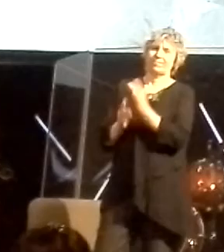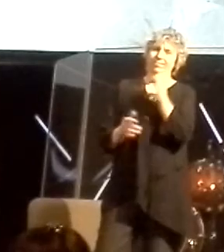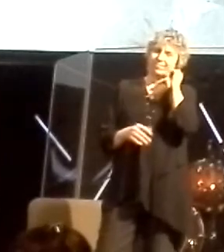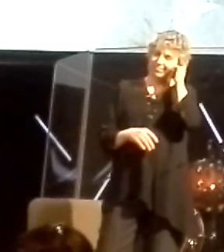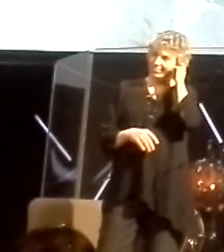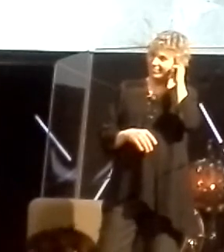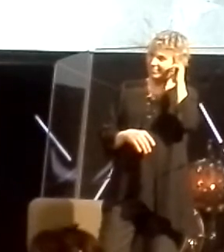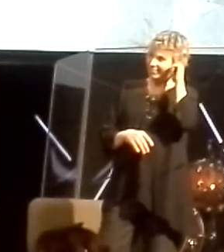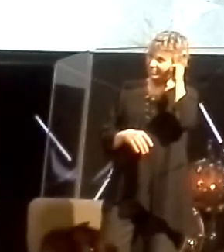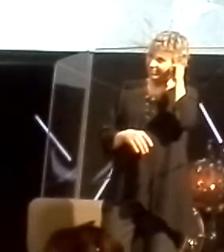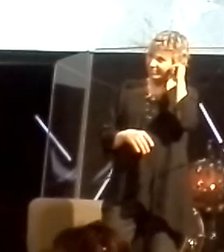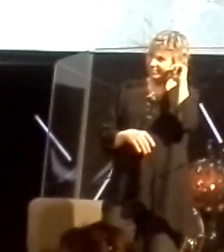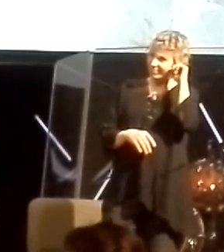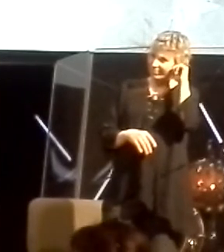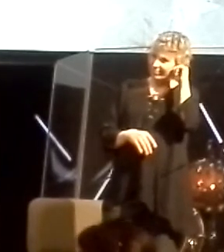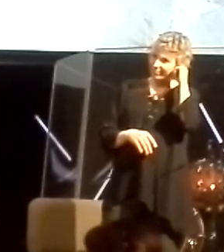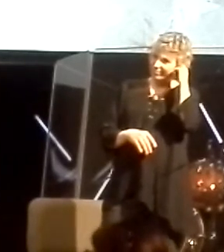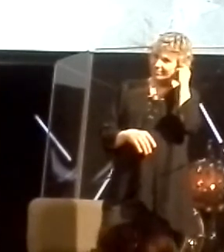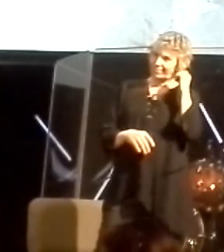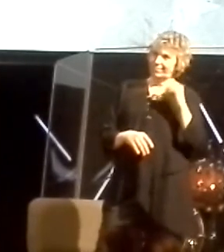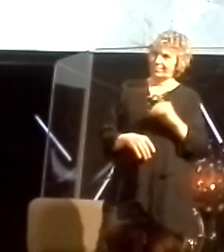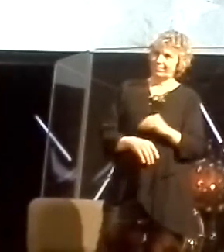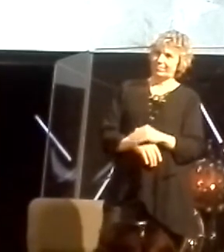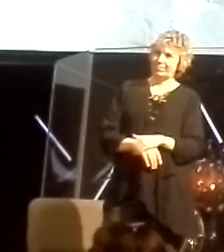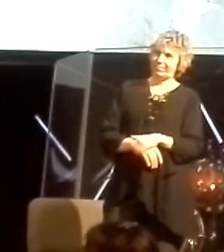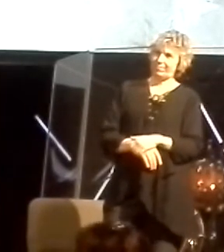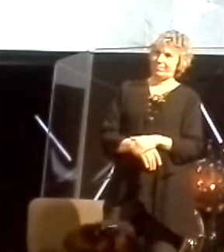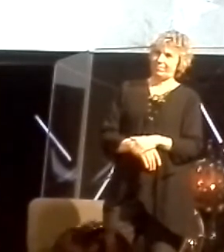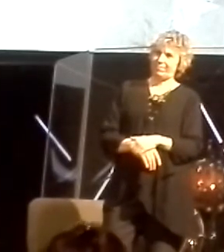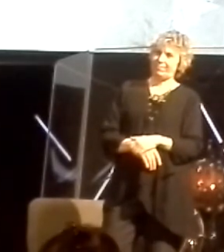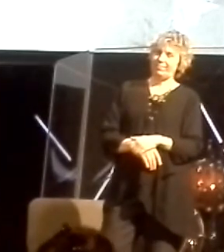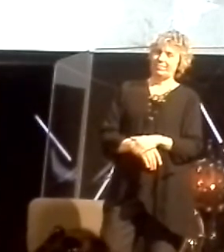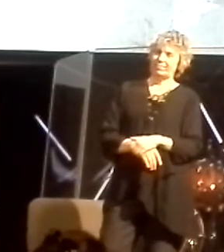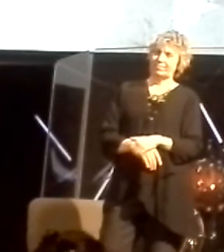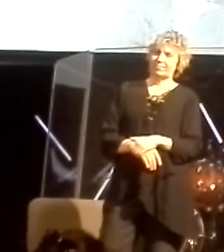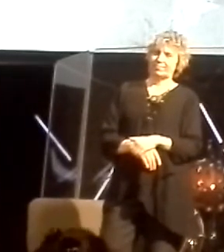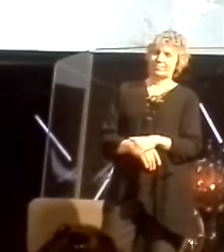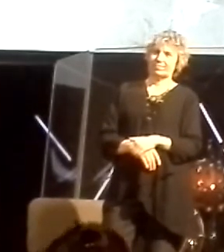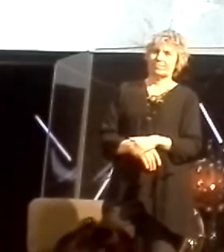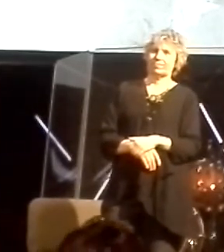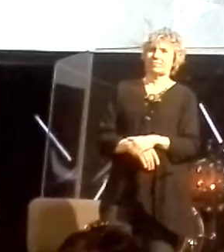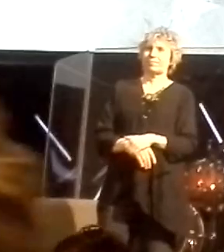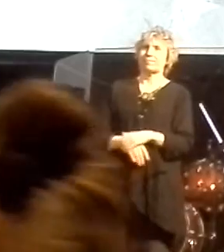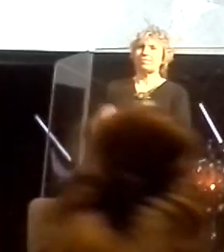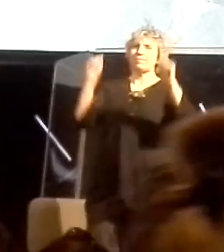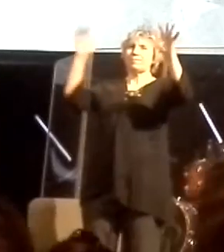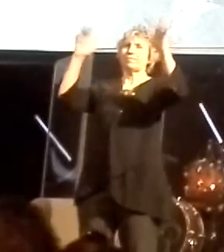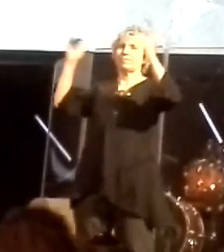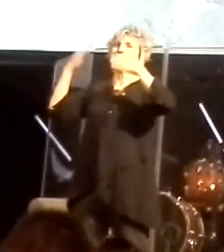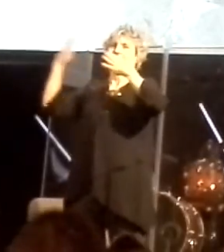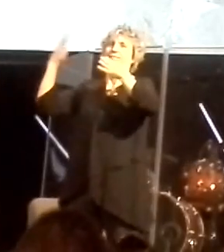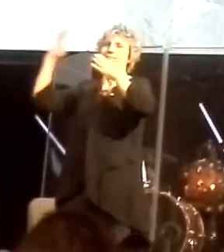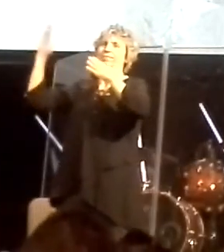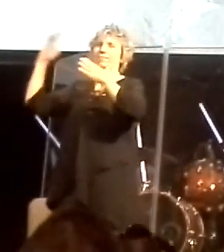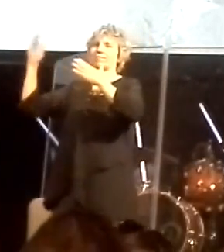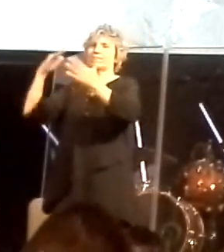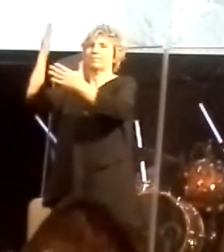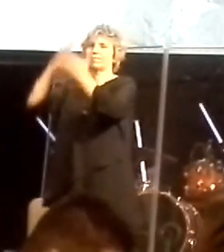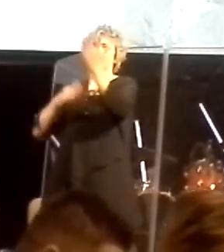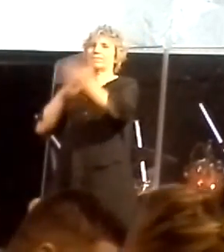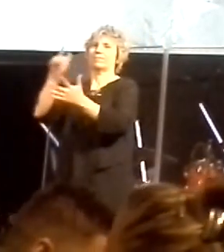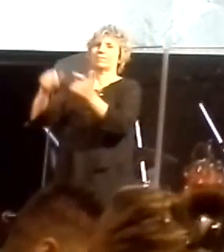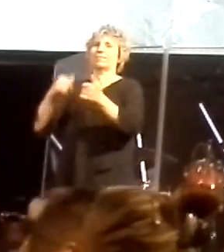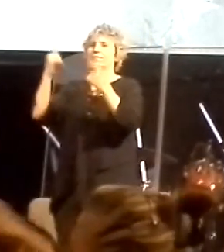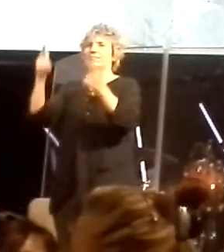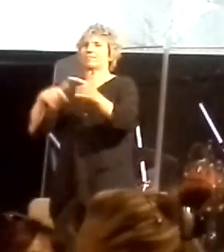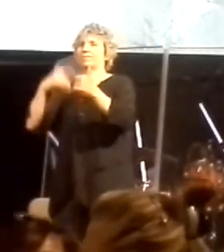Thank you everyone for standing for baptisms Heavenly Father, we thank you for letting us be a part of the change in these people's lives We ask you to give